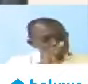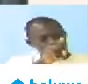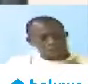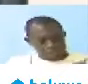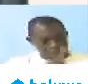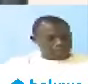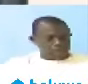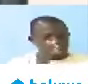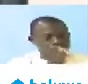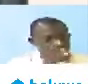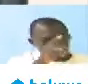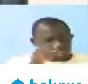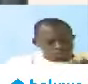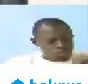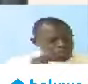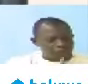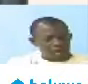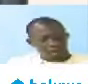jungle.